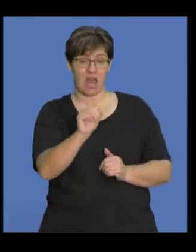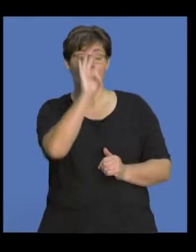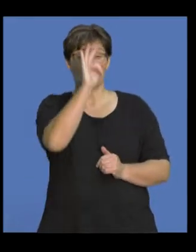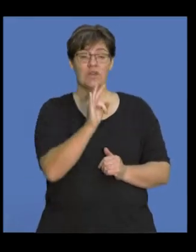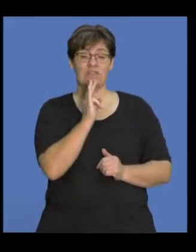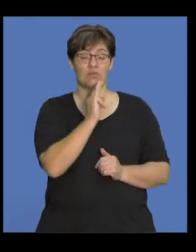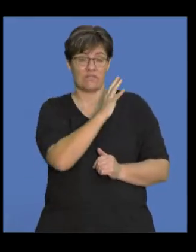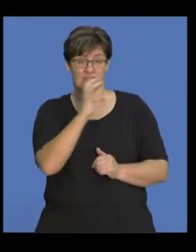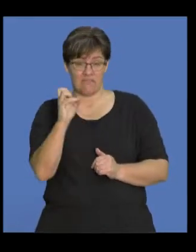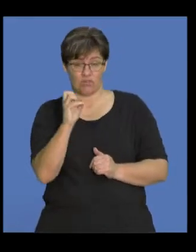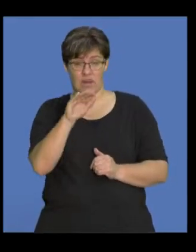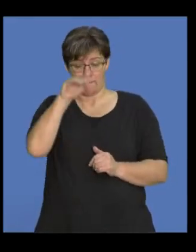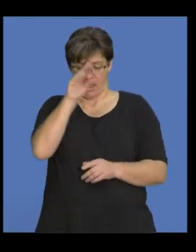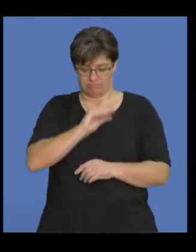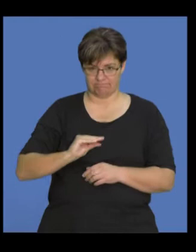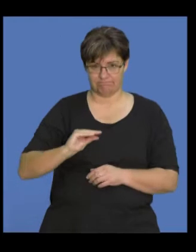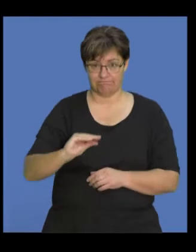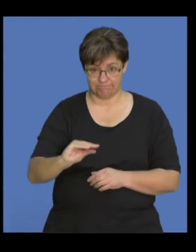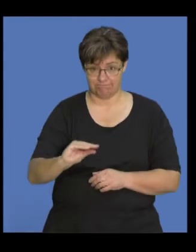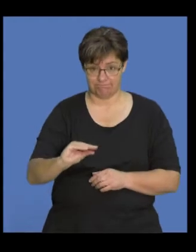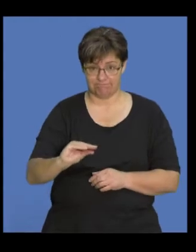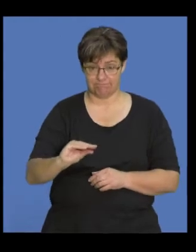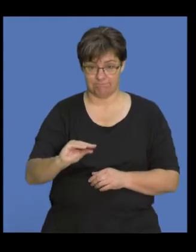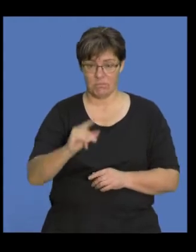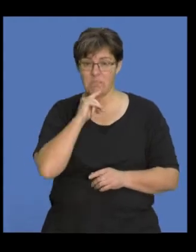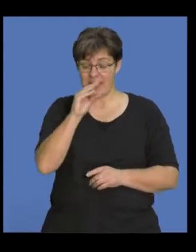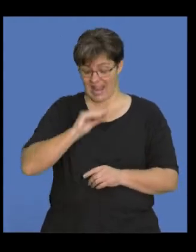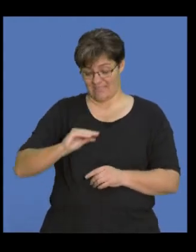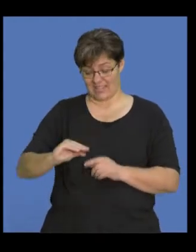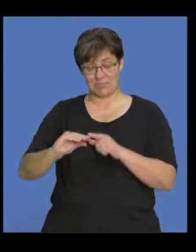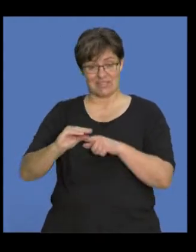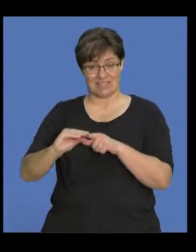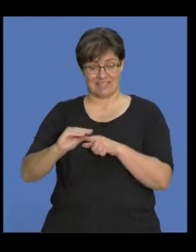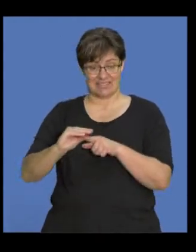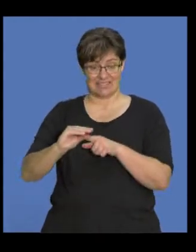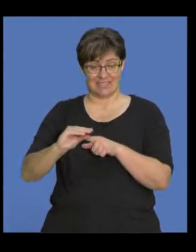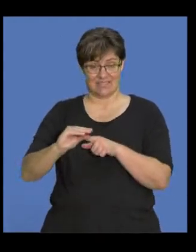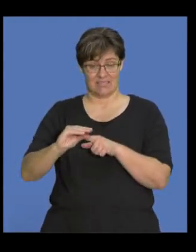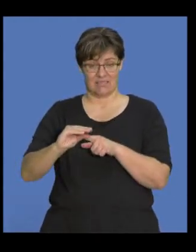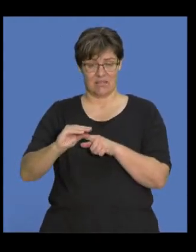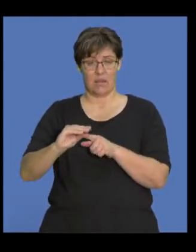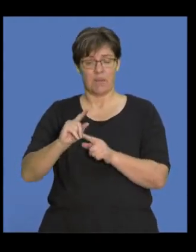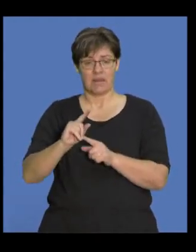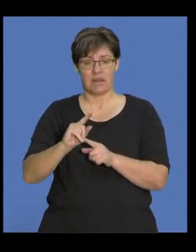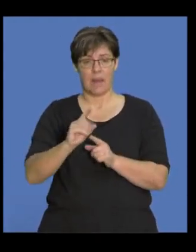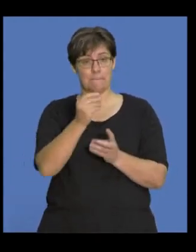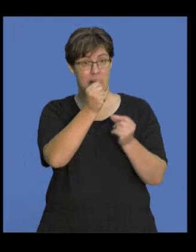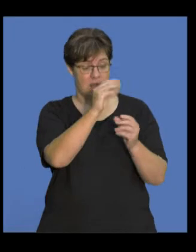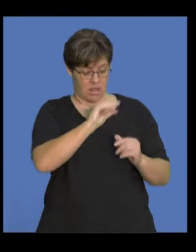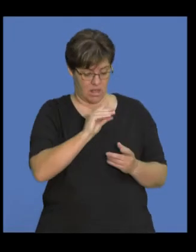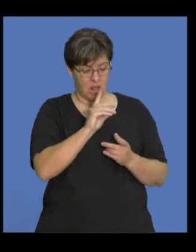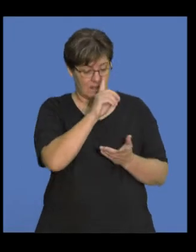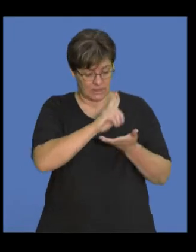3,500 in a bank, right? So this is an investment, meaning she deposited the amount and left it